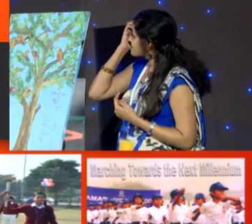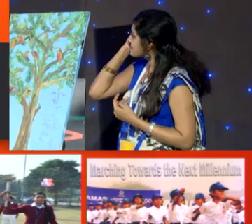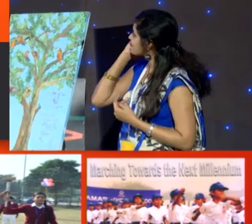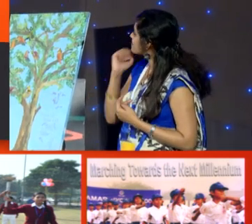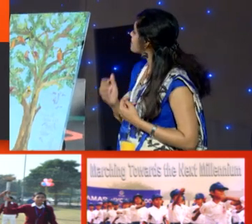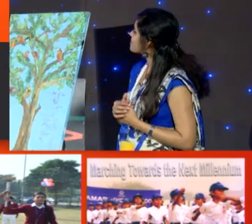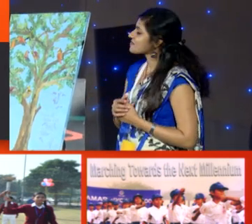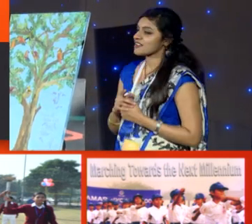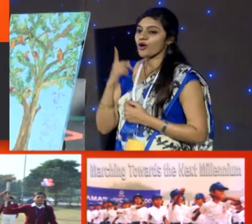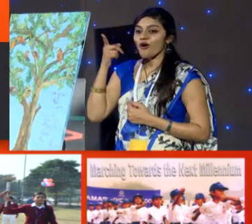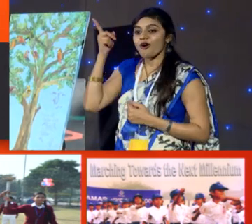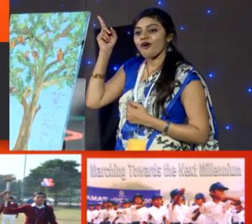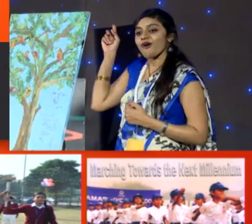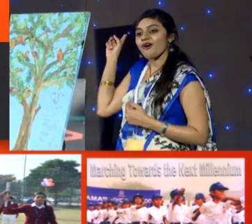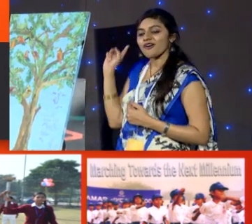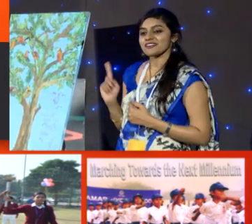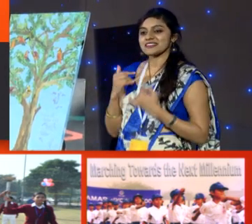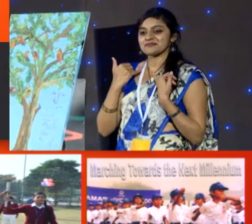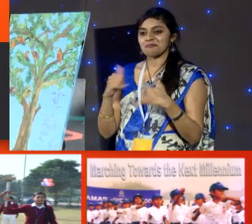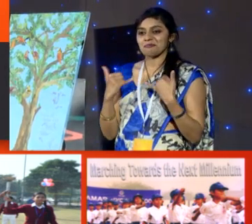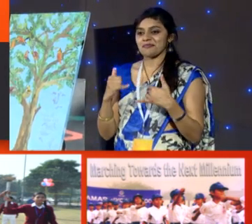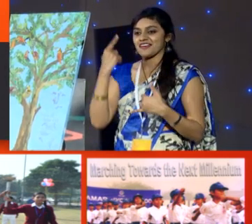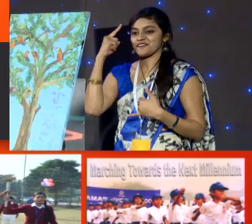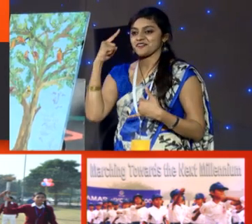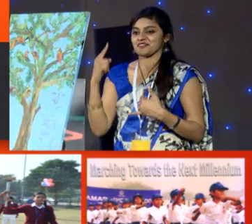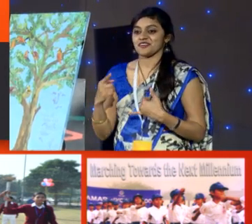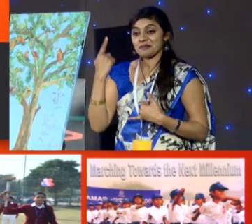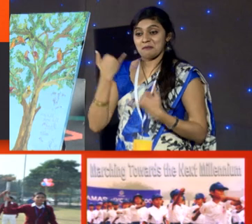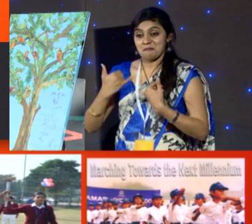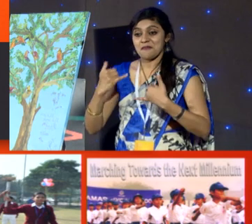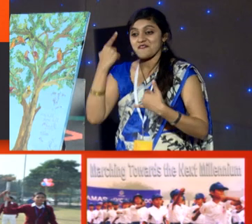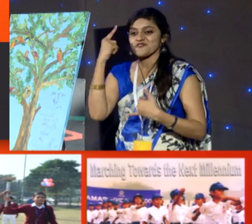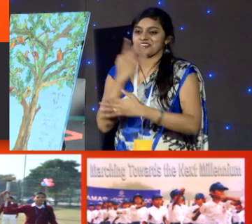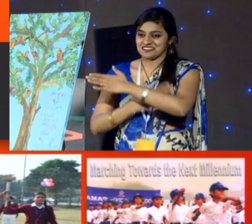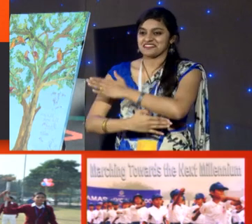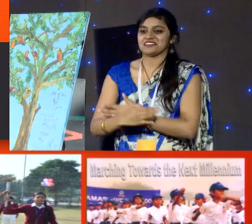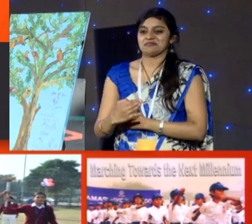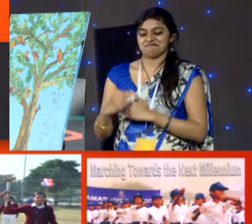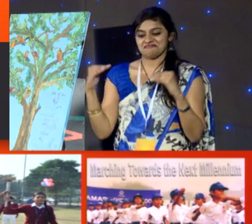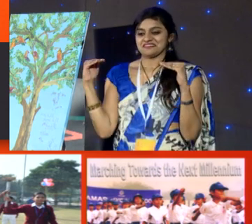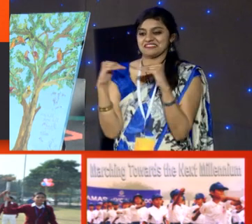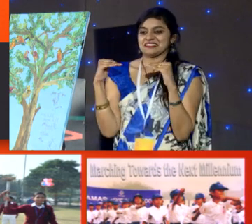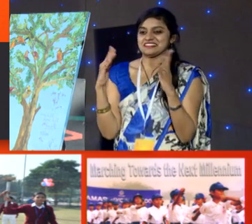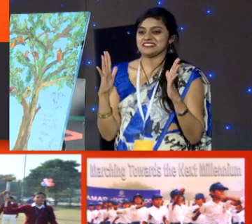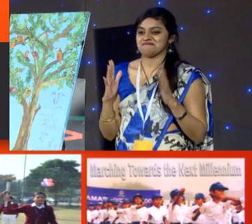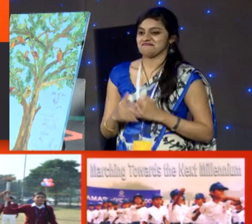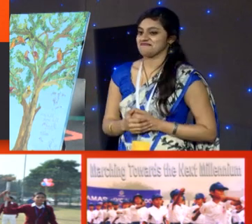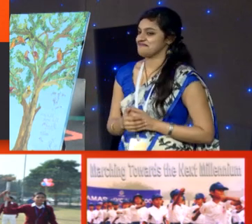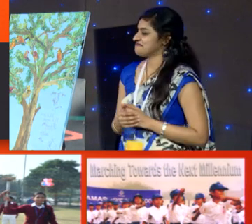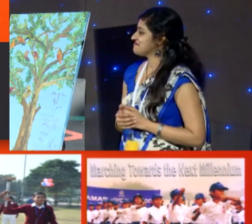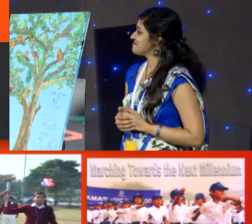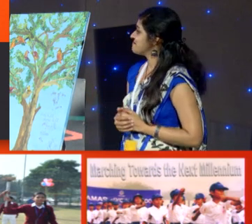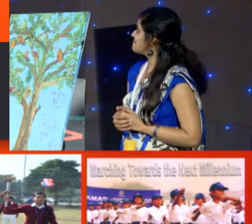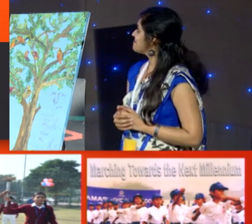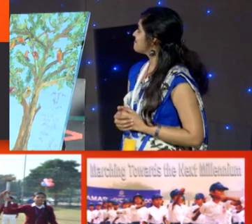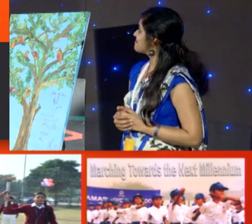children, every single day, prove themselves to be second to none. Next, please. We have been